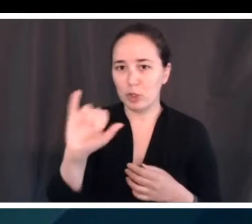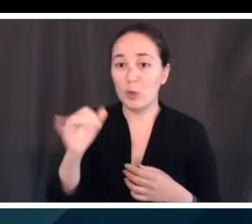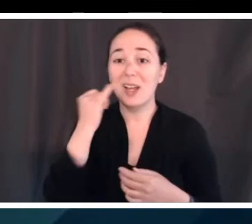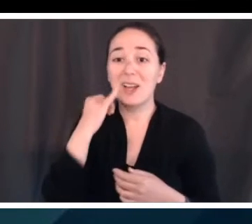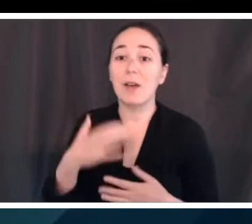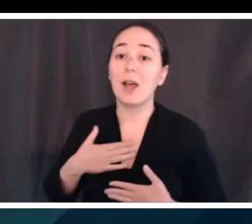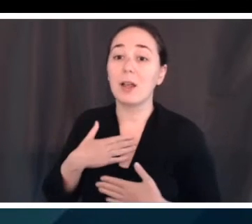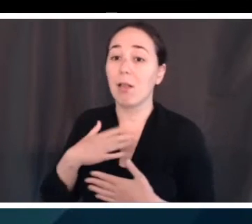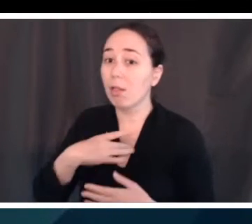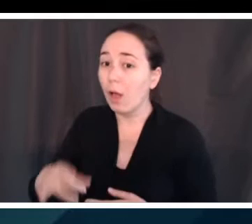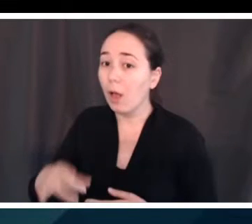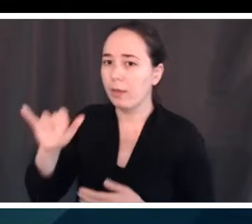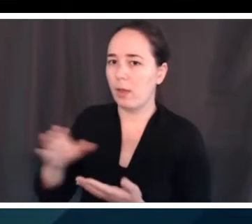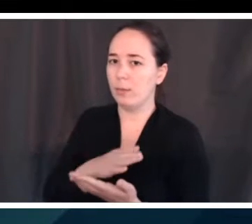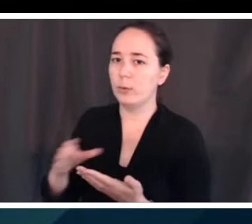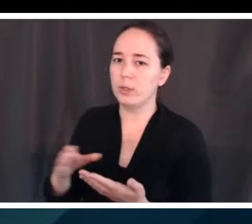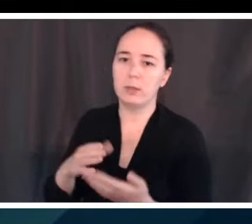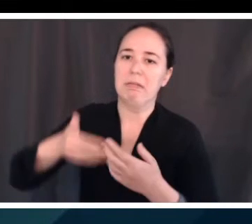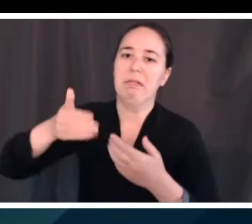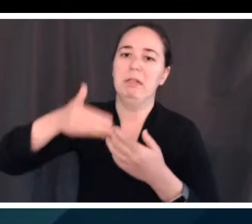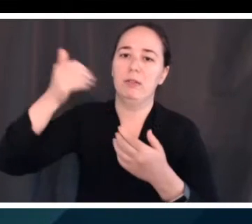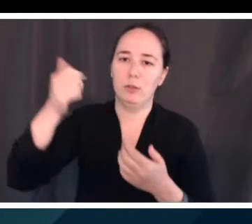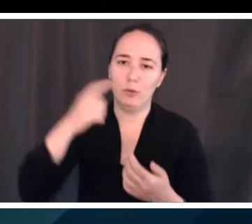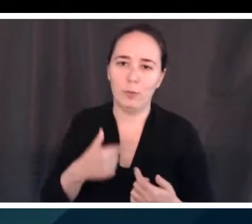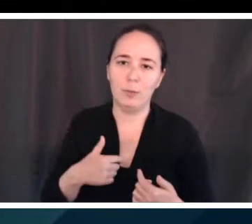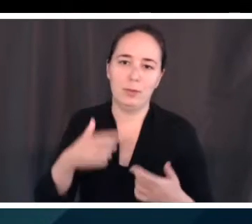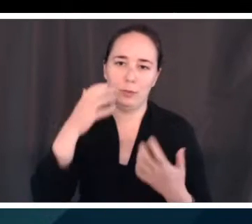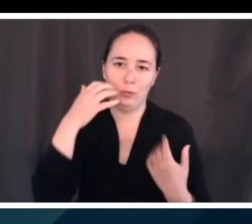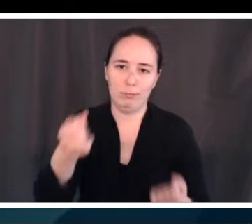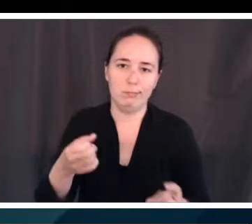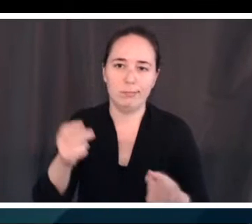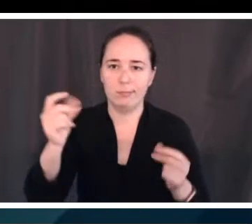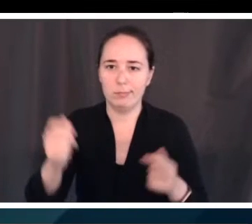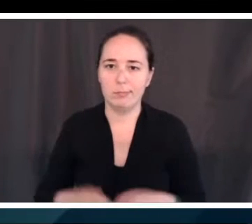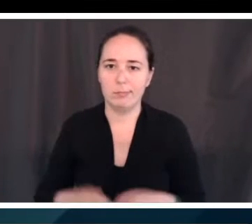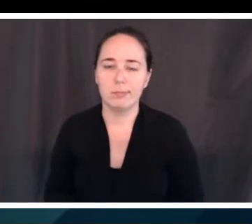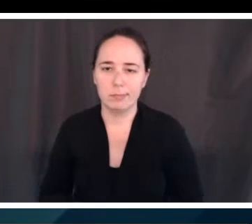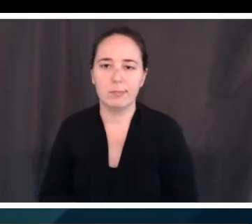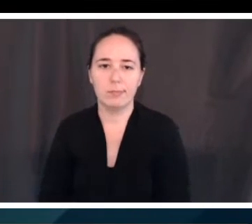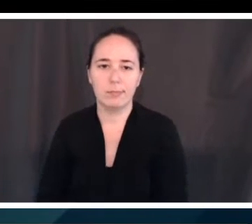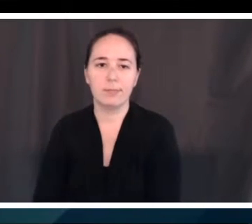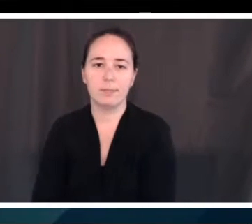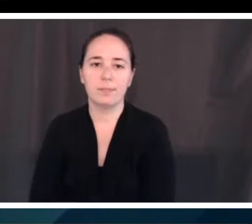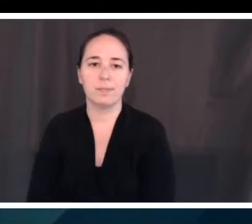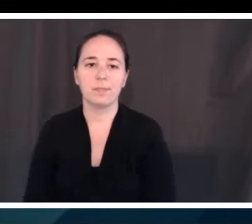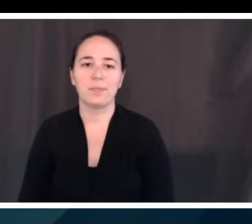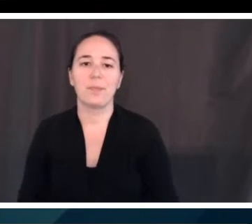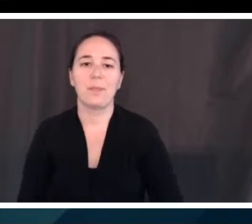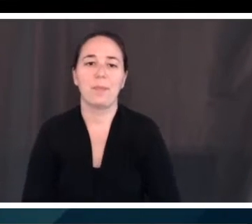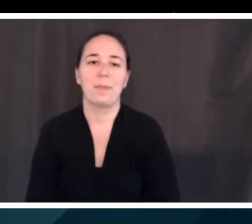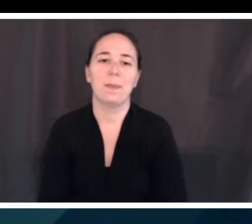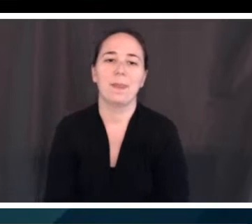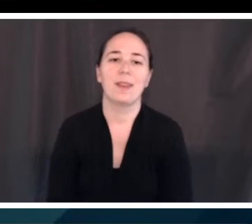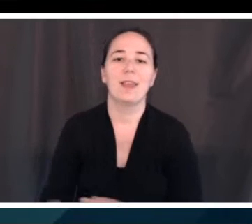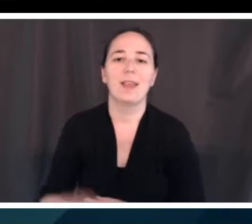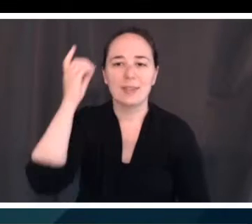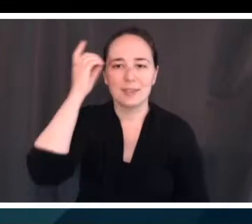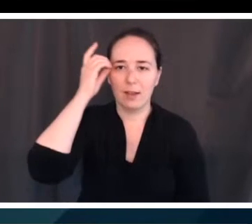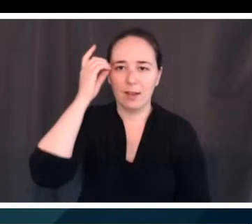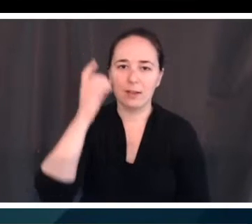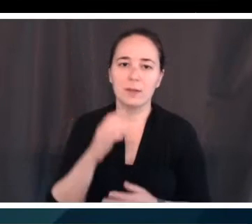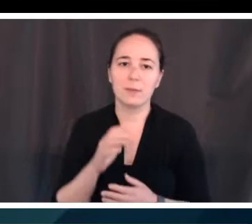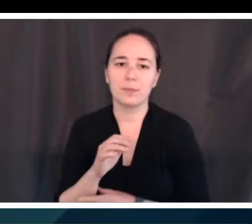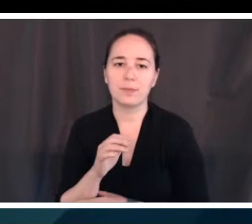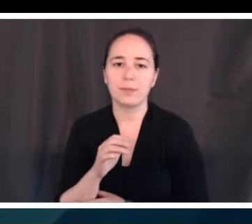If I like something, it's done. I got it. Can you, I've never thought about